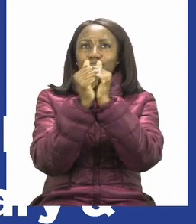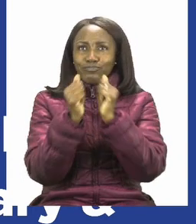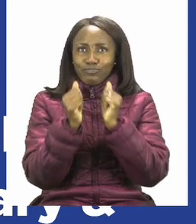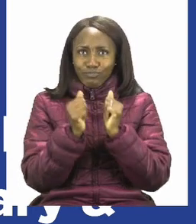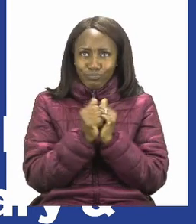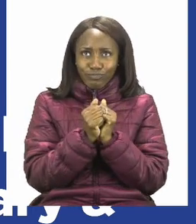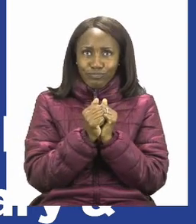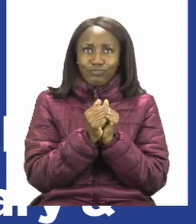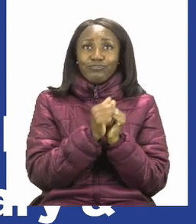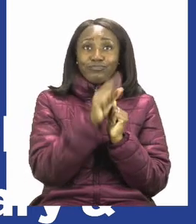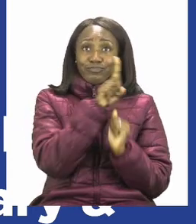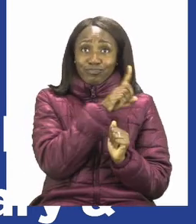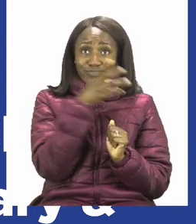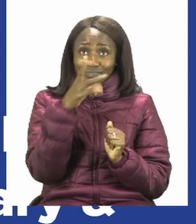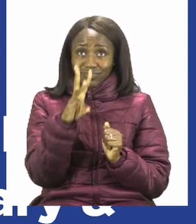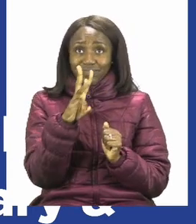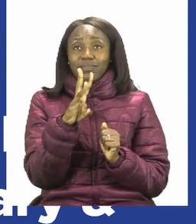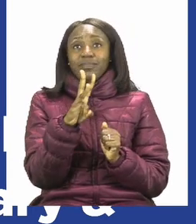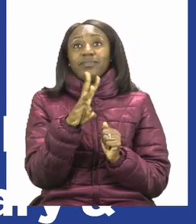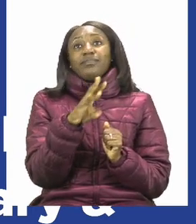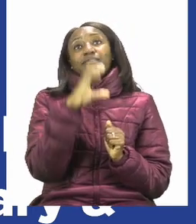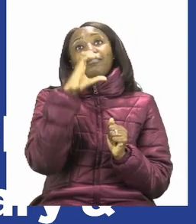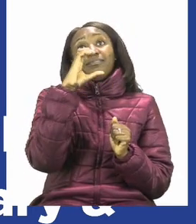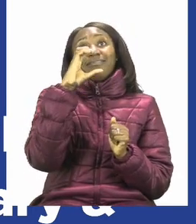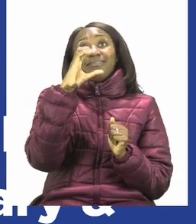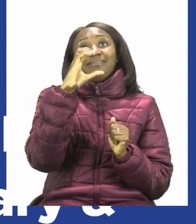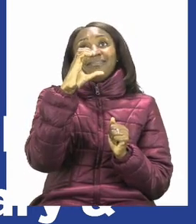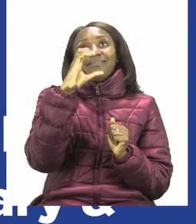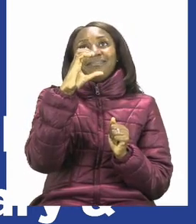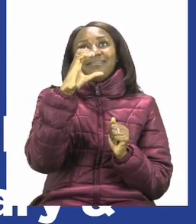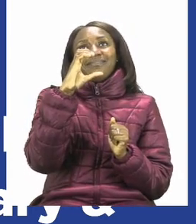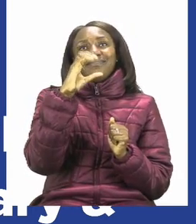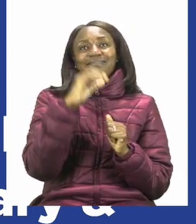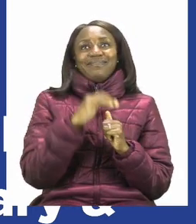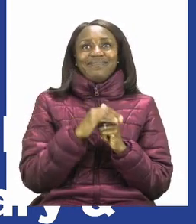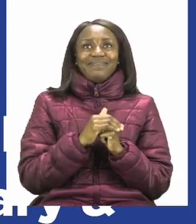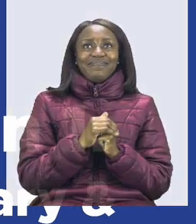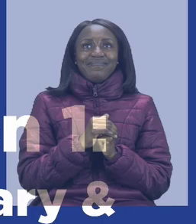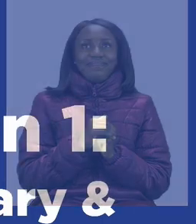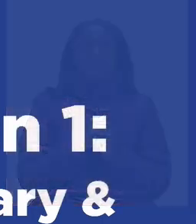number bonds of 16, and phonics.